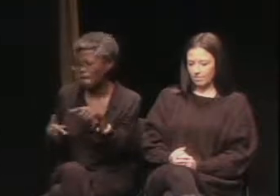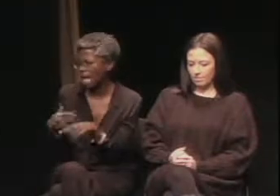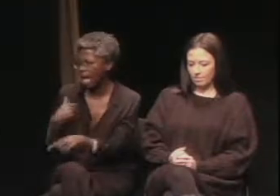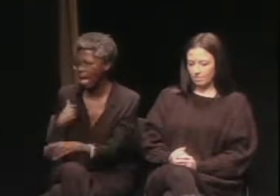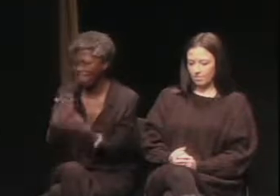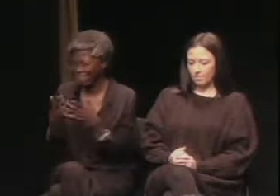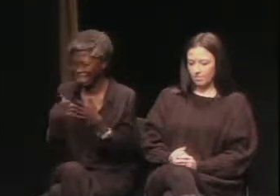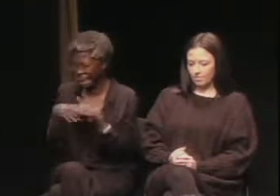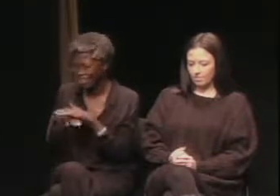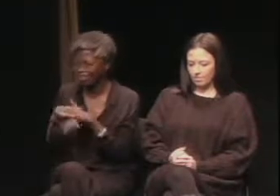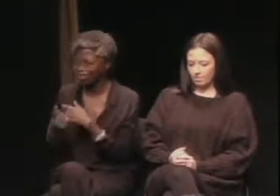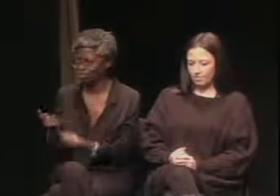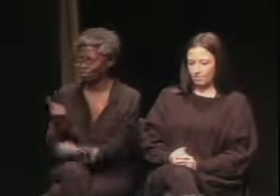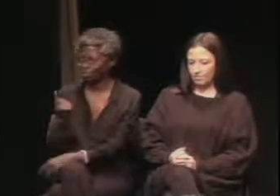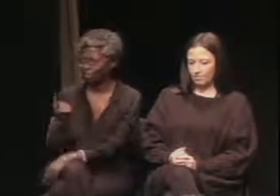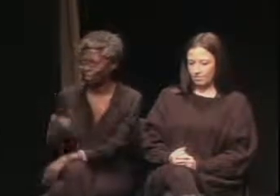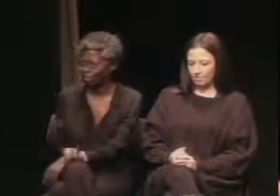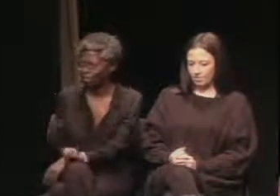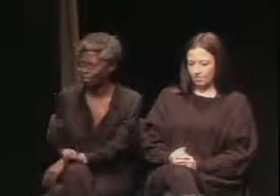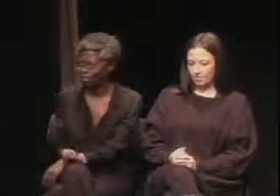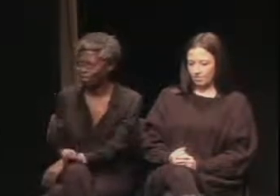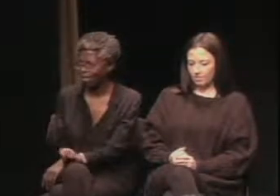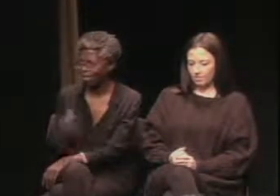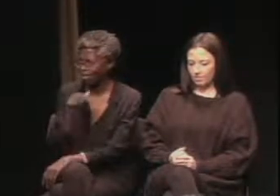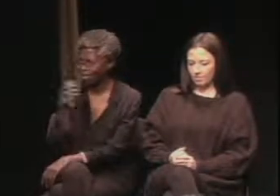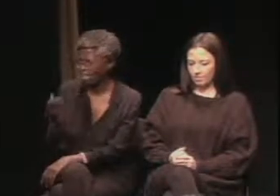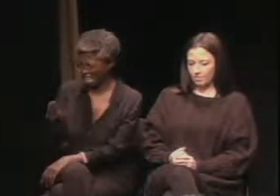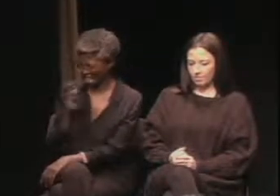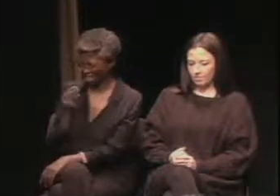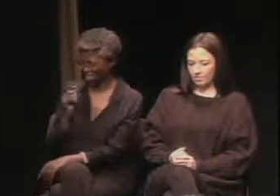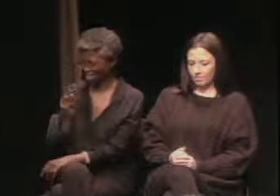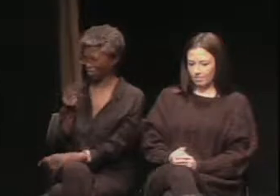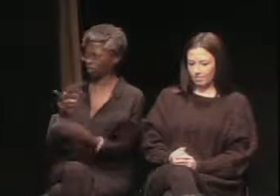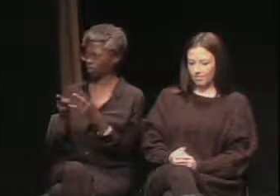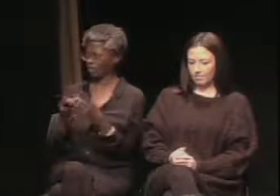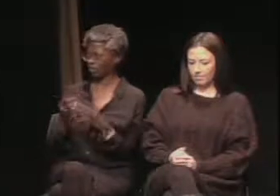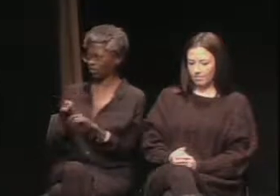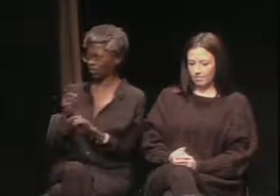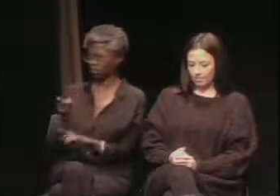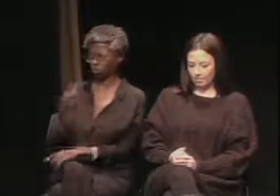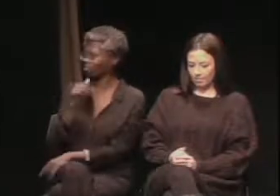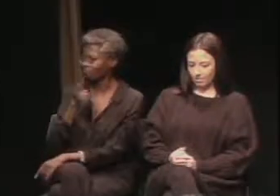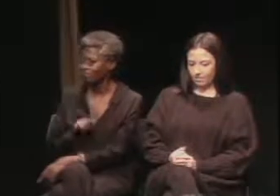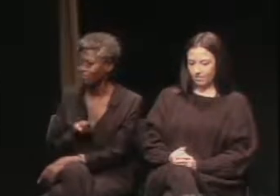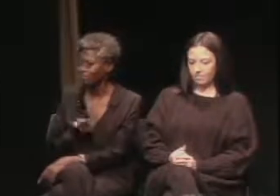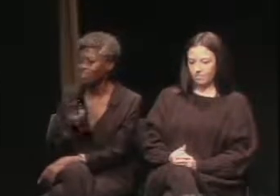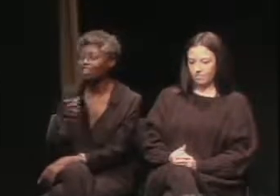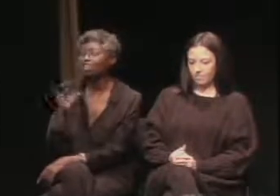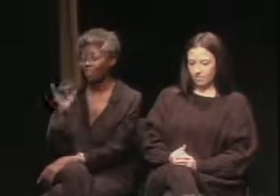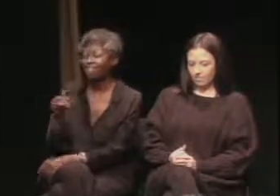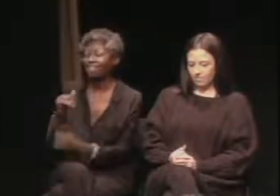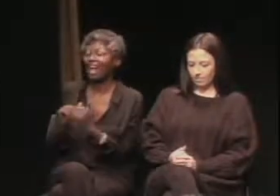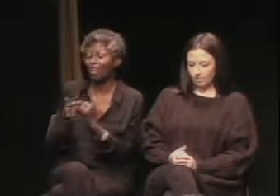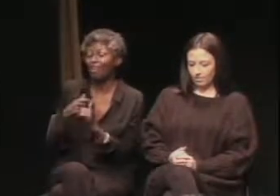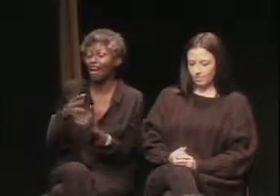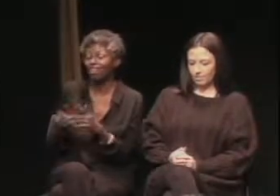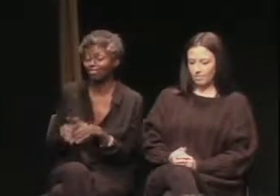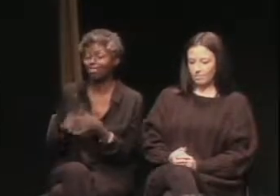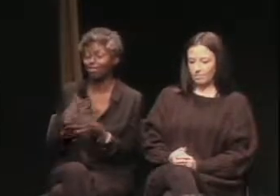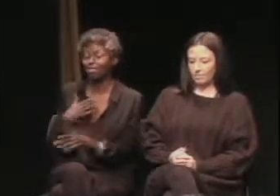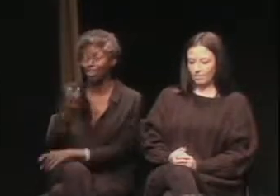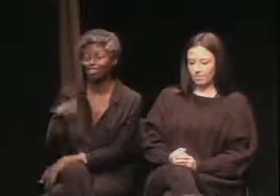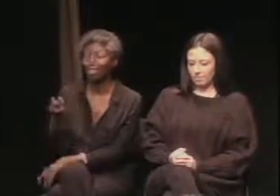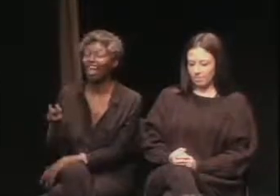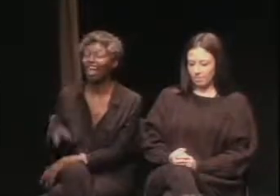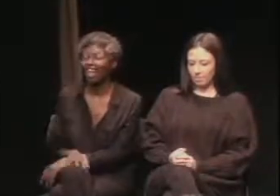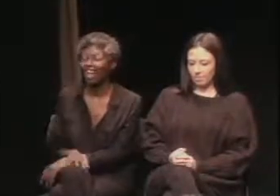access to something right. that you didn't give us in the first place. Right. So that's how I started my journey. Like my I